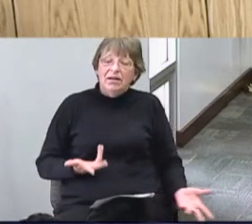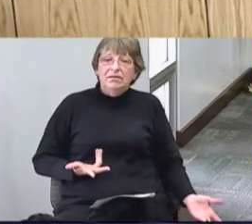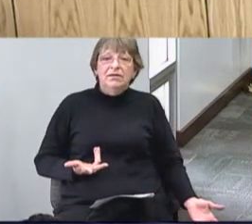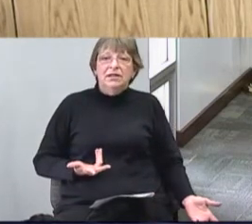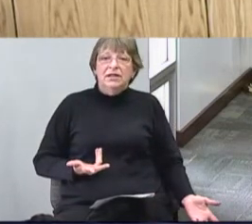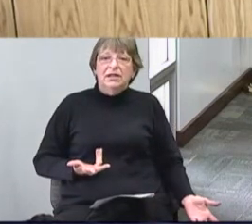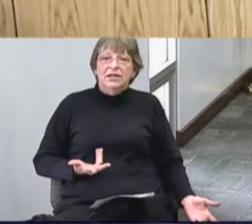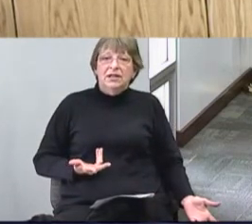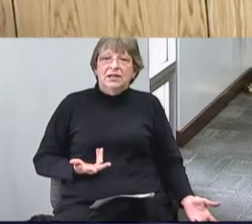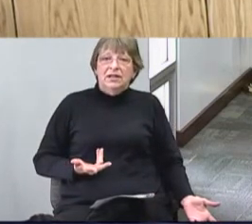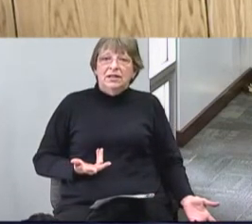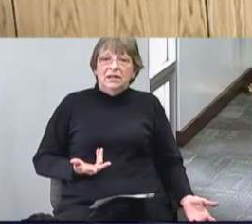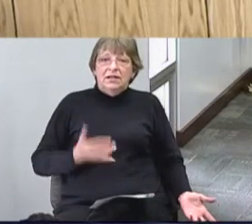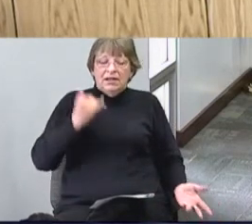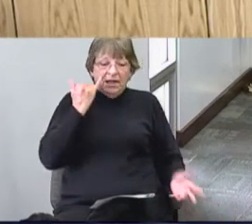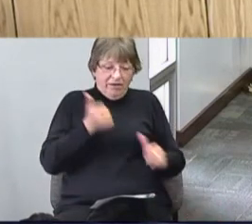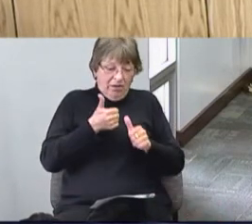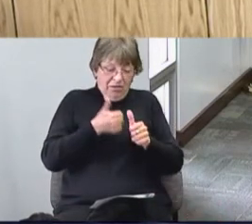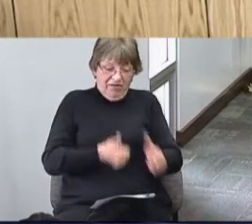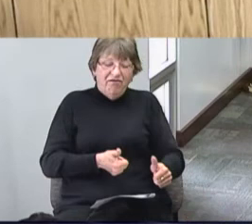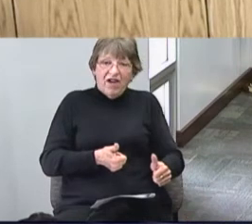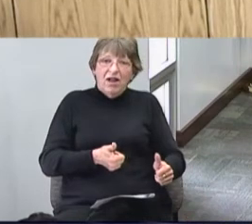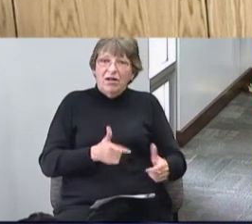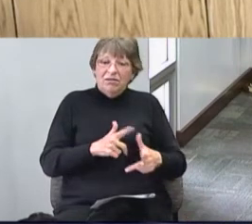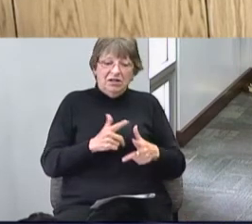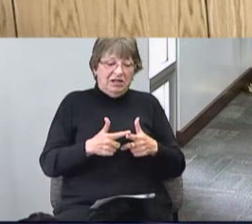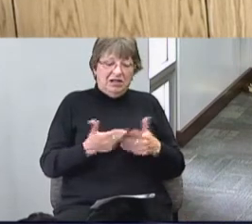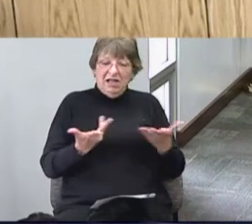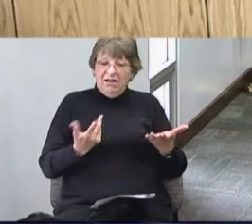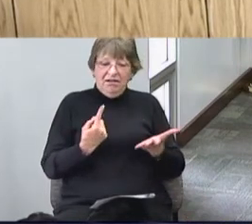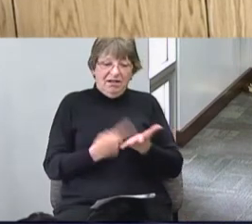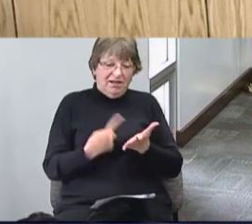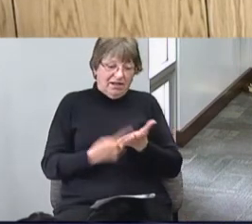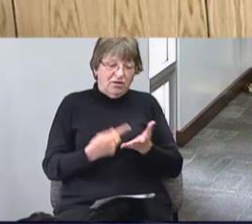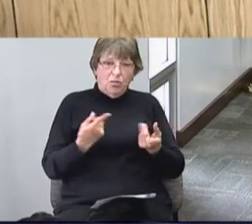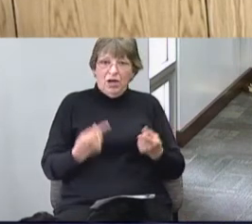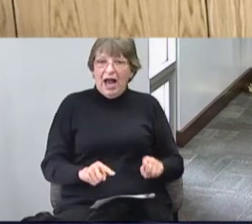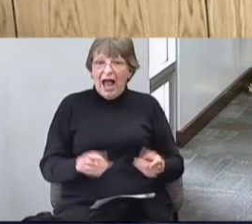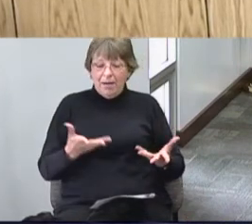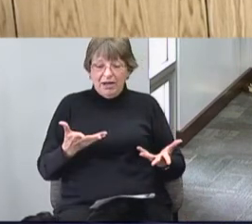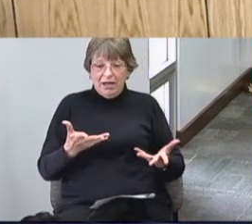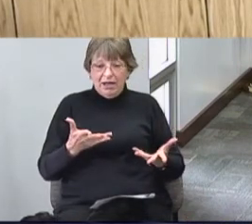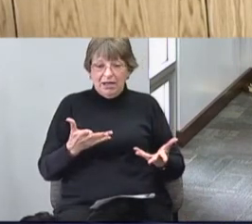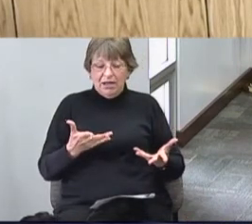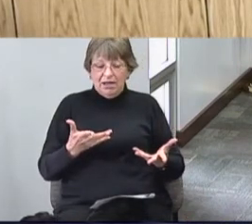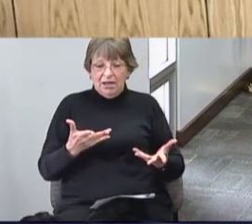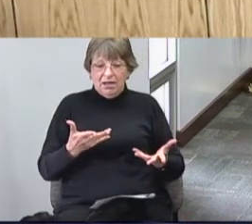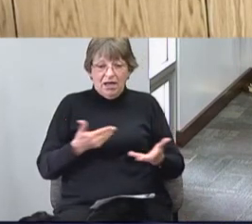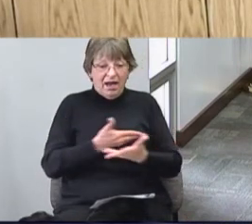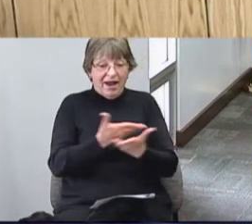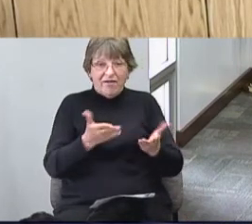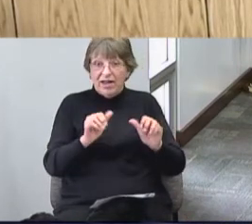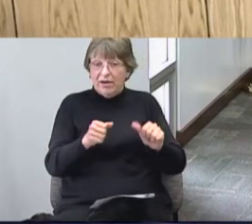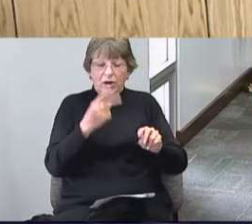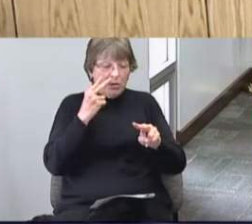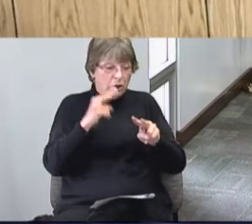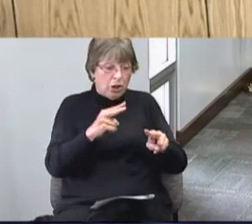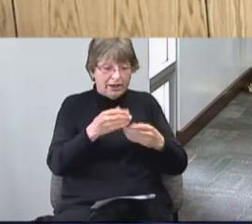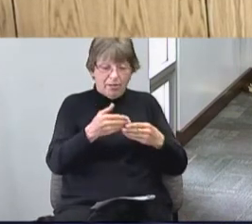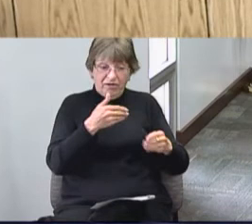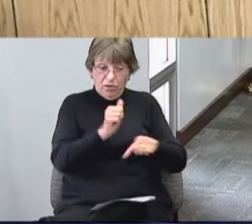because had this been followed, the conversations would have occurred, the elements could have been looked at, and I think there'd have